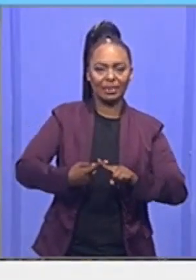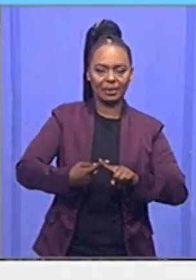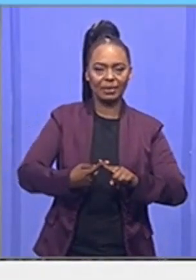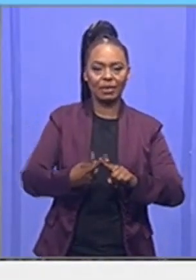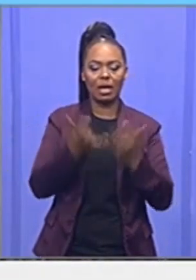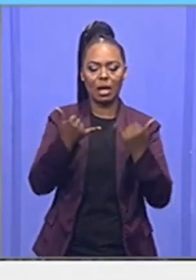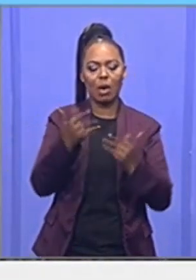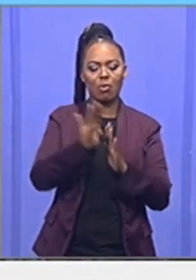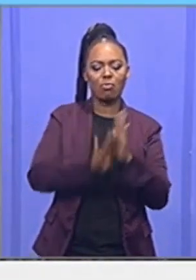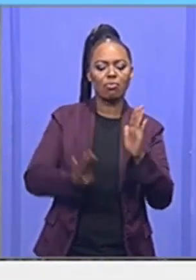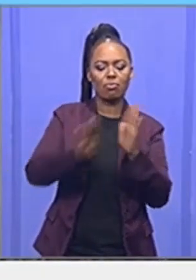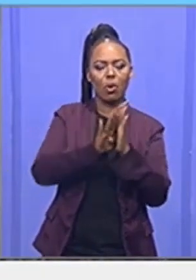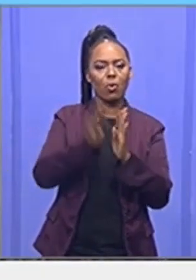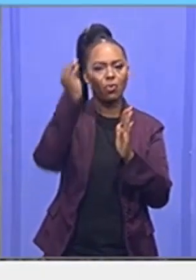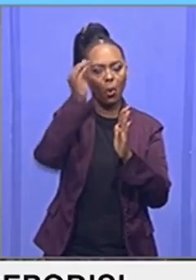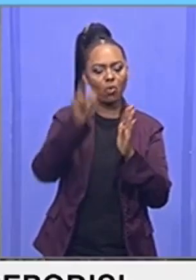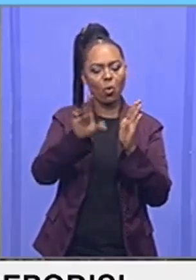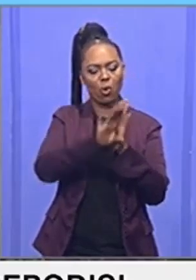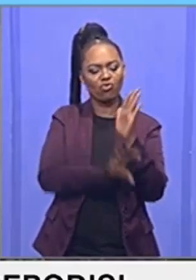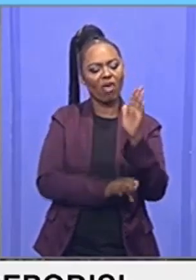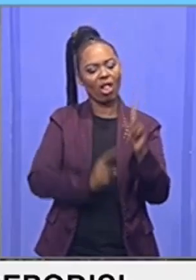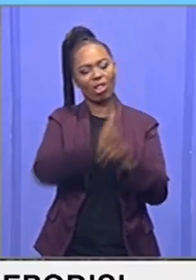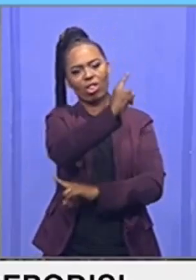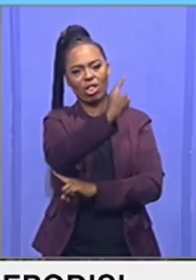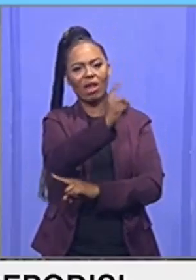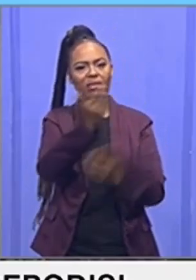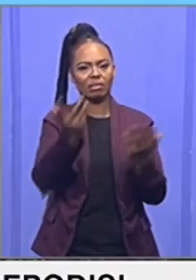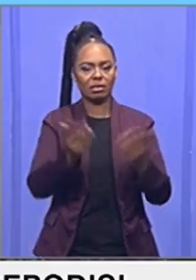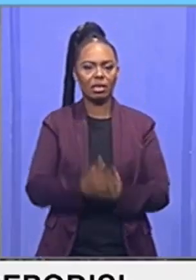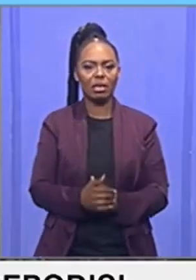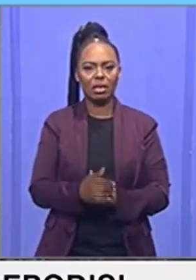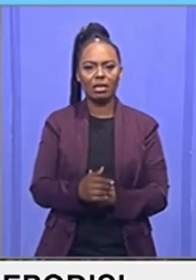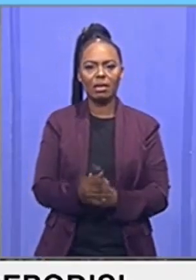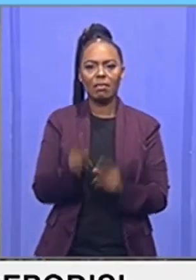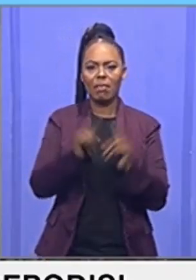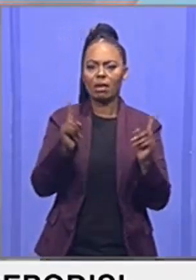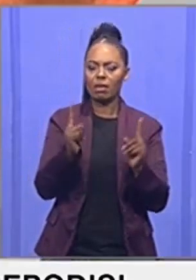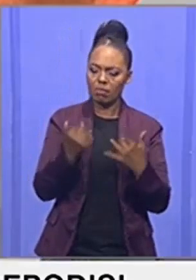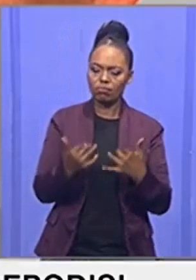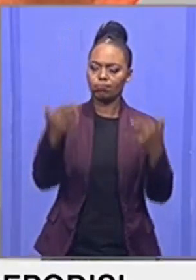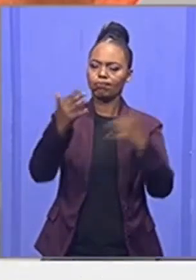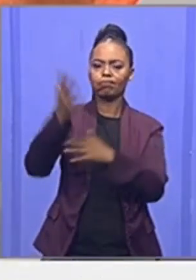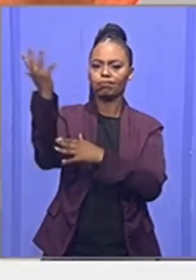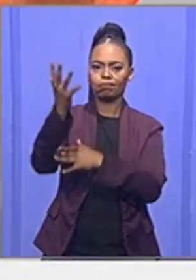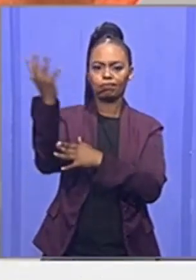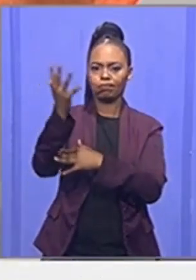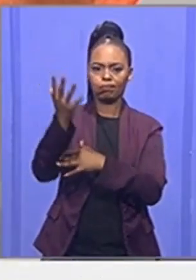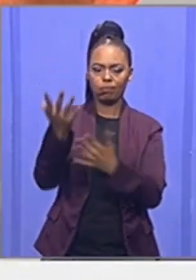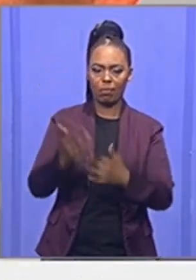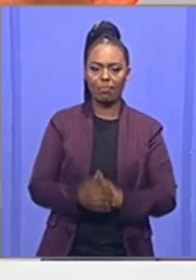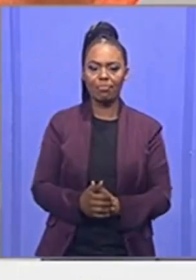bill is unconstitutional, just table it in parliament. This bill is